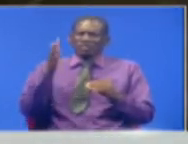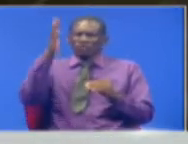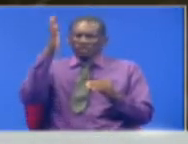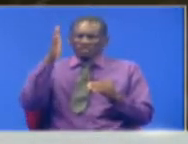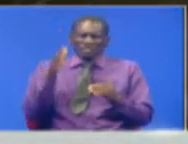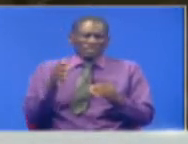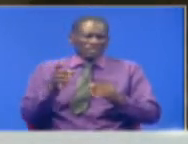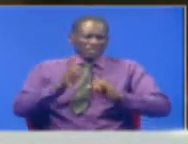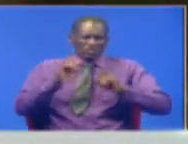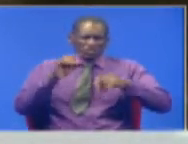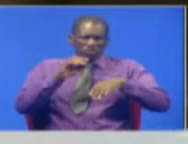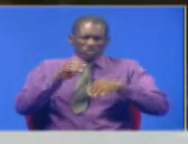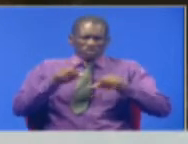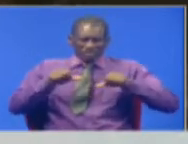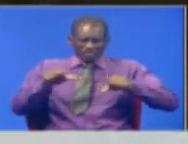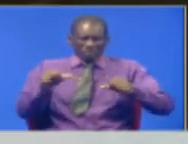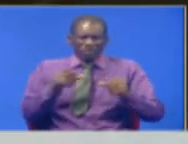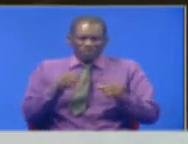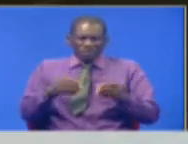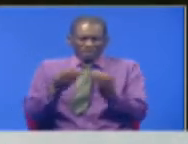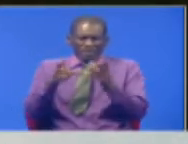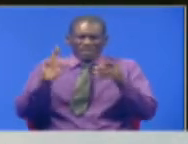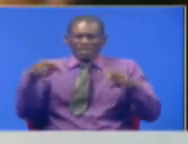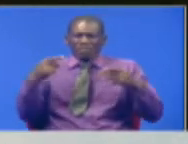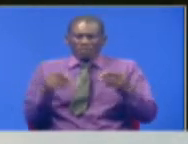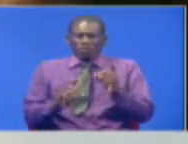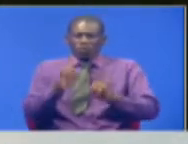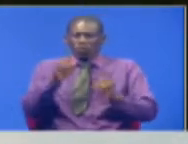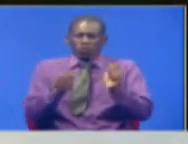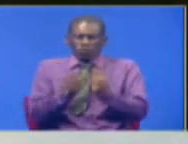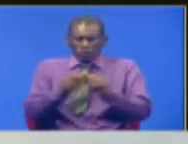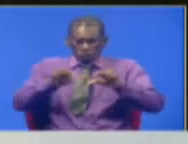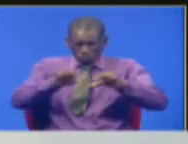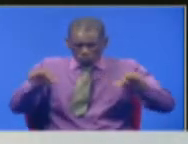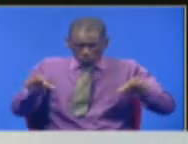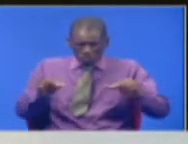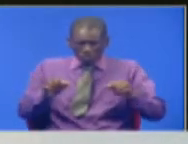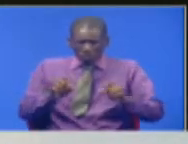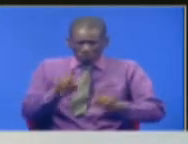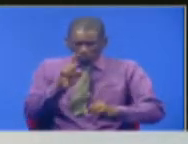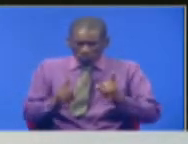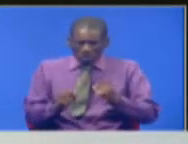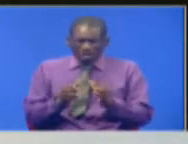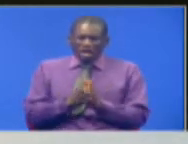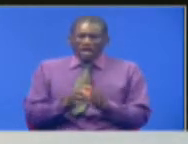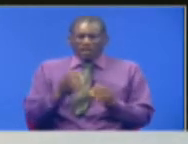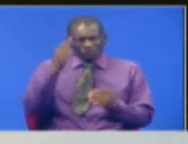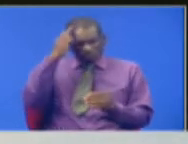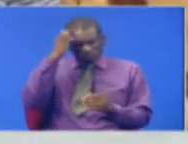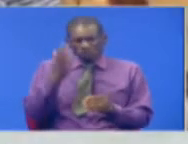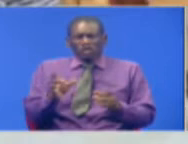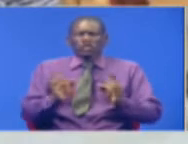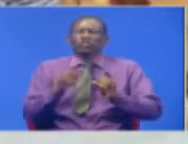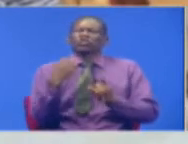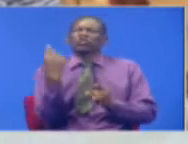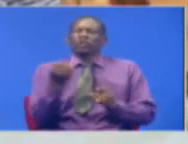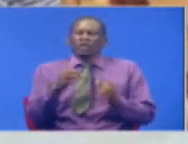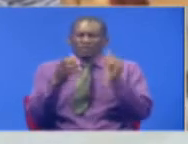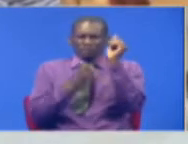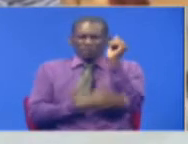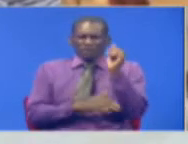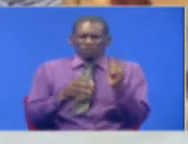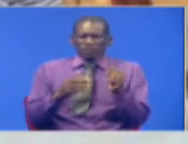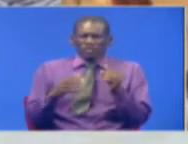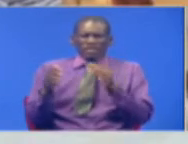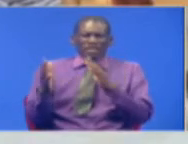wood, and even worse with charcoal. Is not only bad for the environment and for the climate, because the